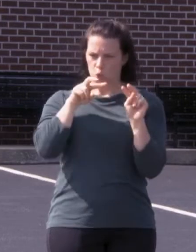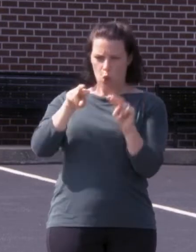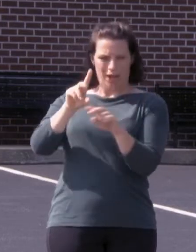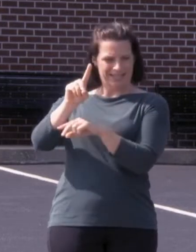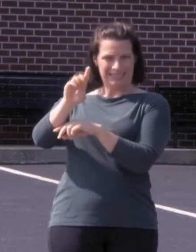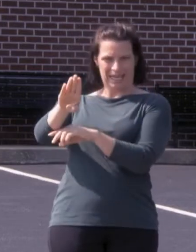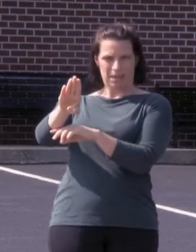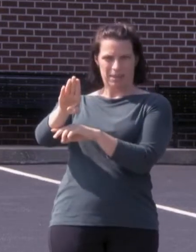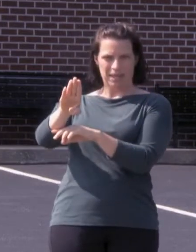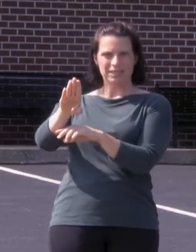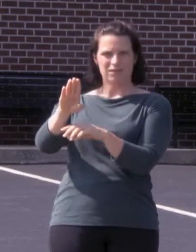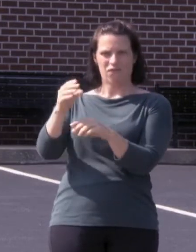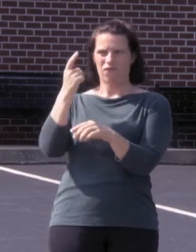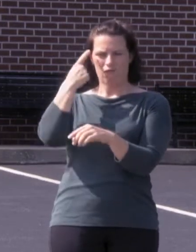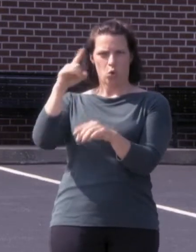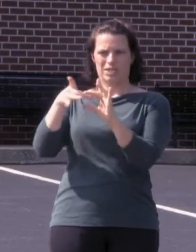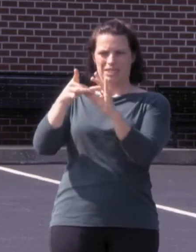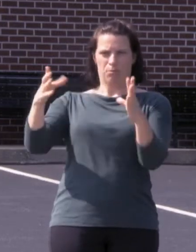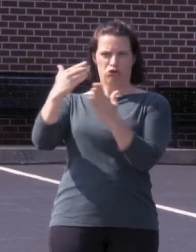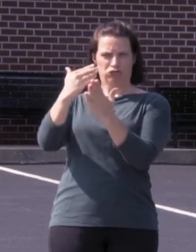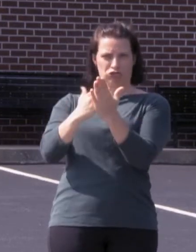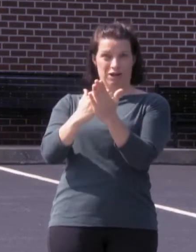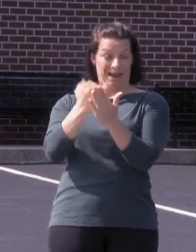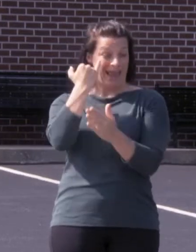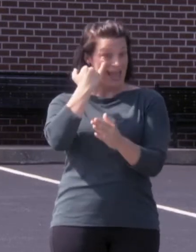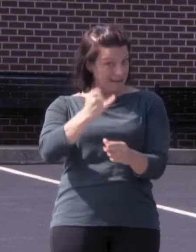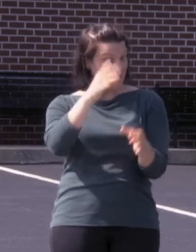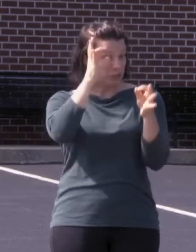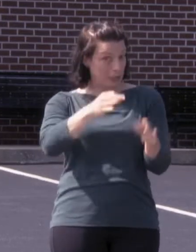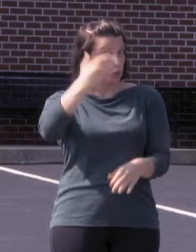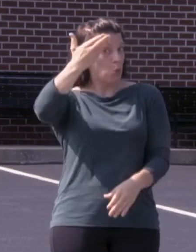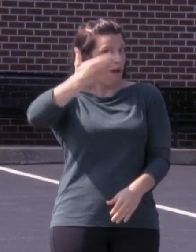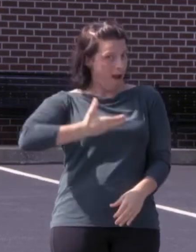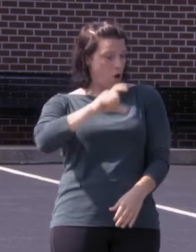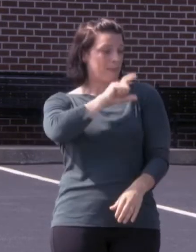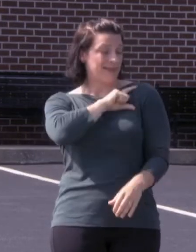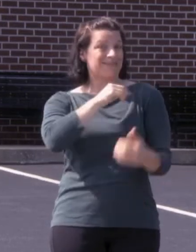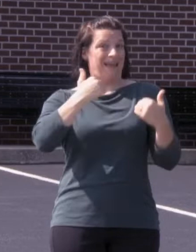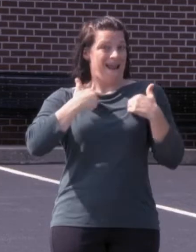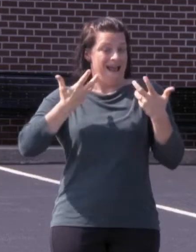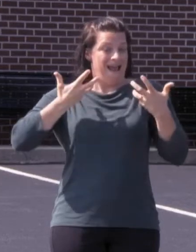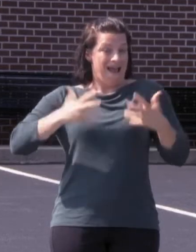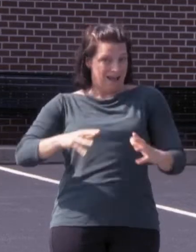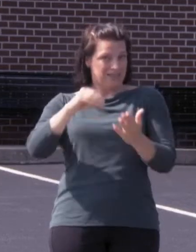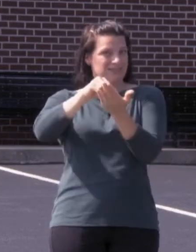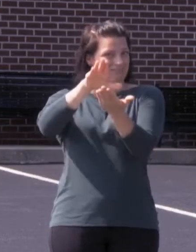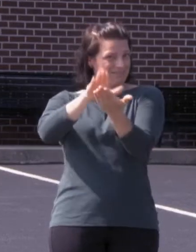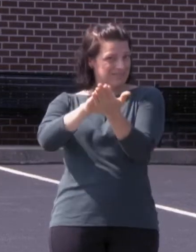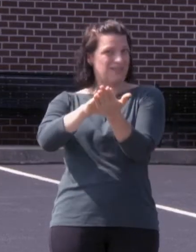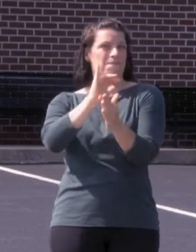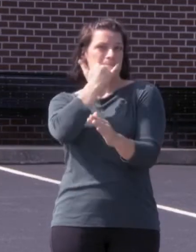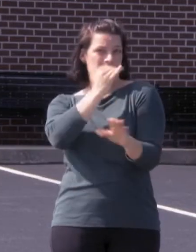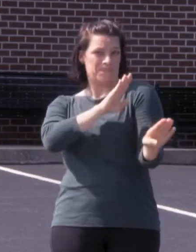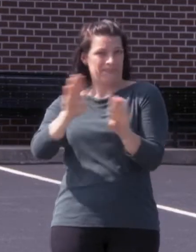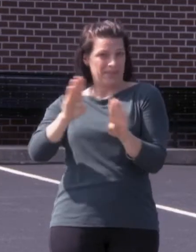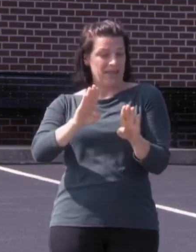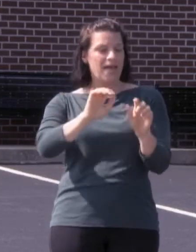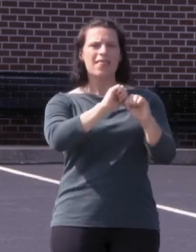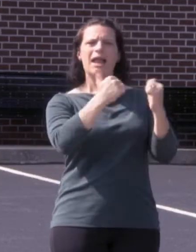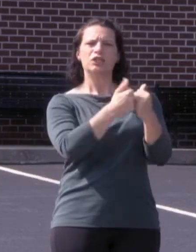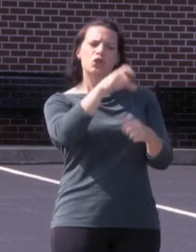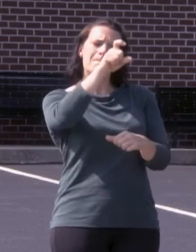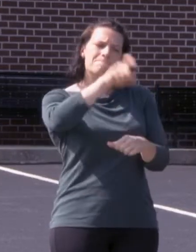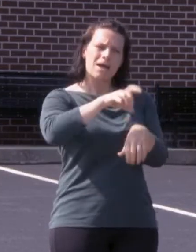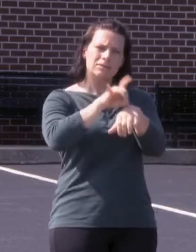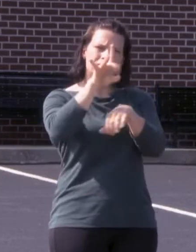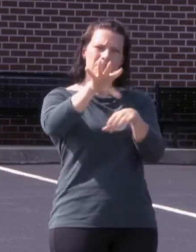for past separation records. And if they choose to hire someone who has had a record of past misconduct, the hiring agency must